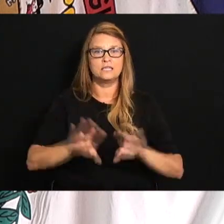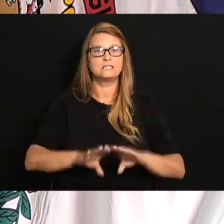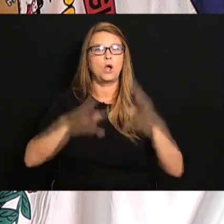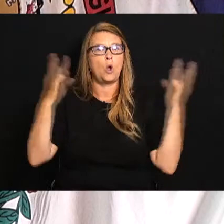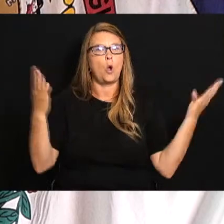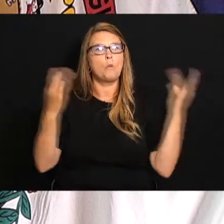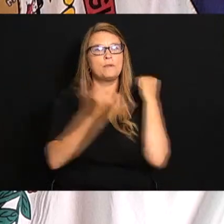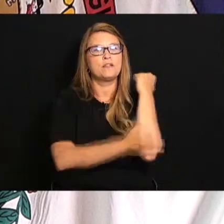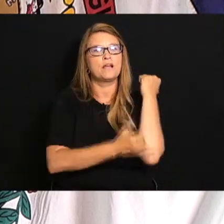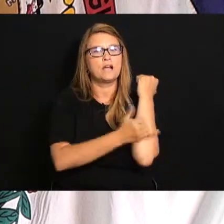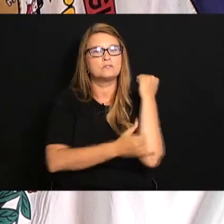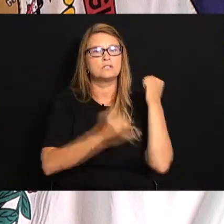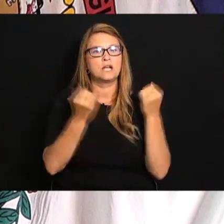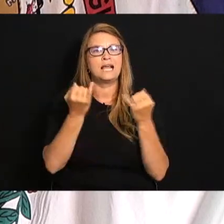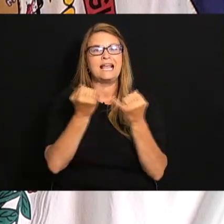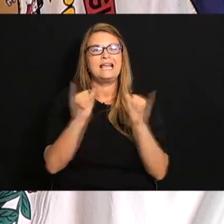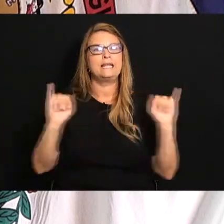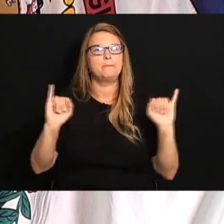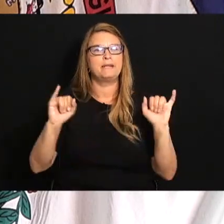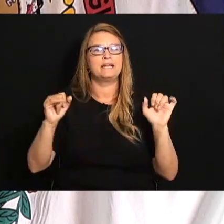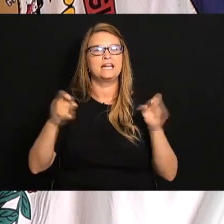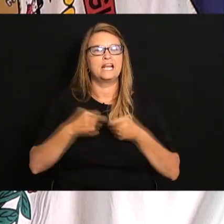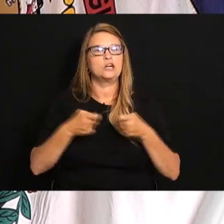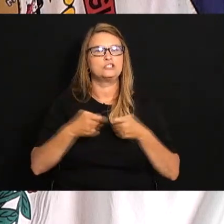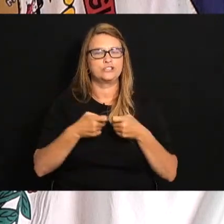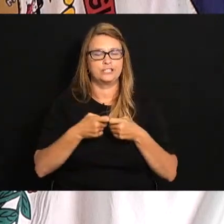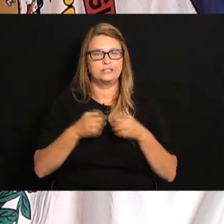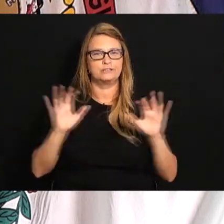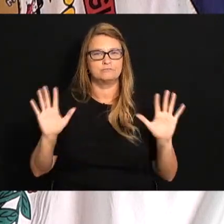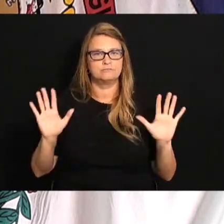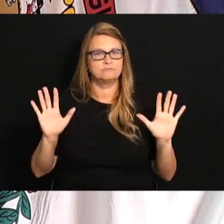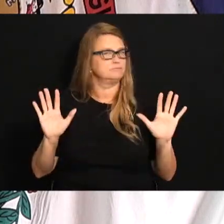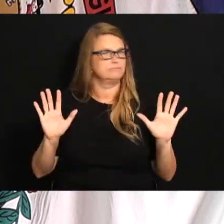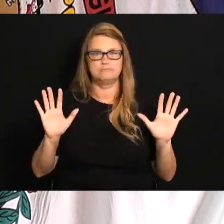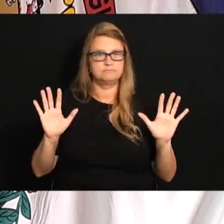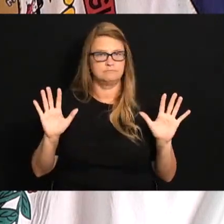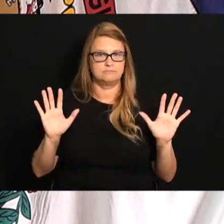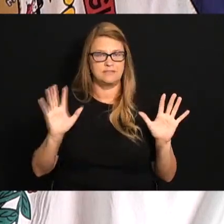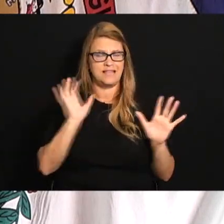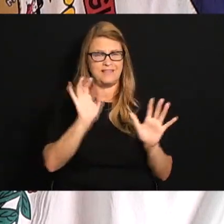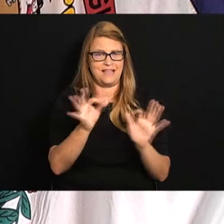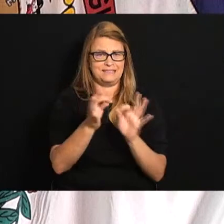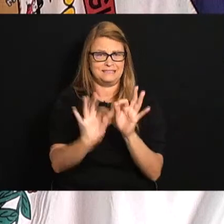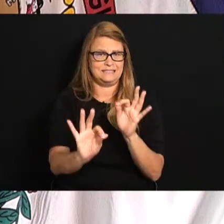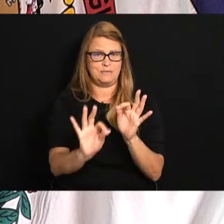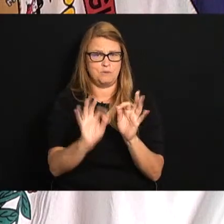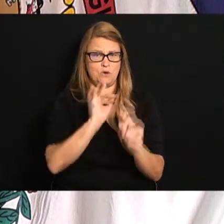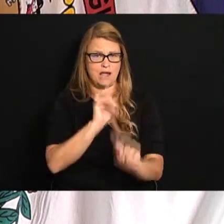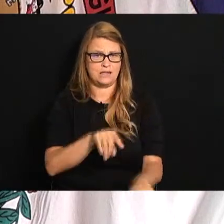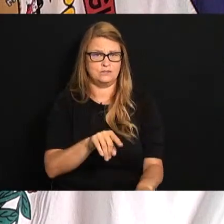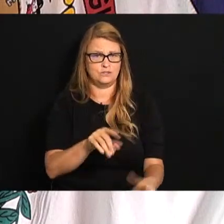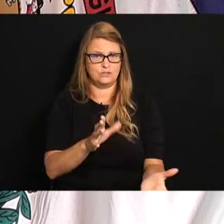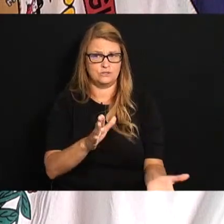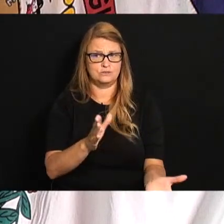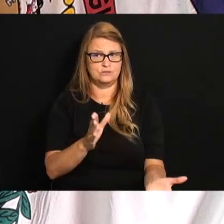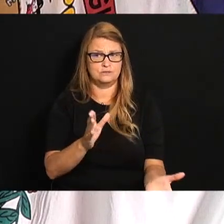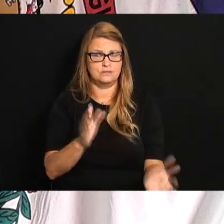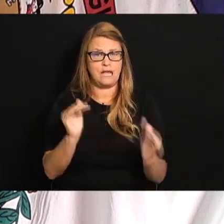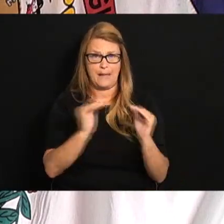to becoming energy independent. I mean, it is just as simple as this. I mean, let's just be really